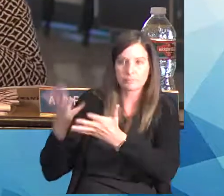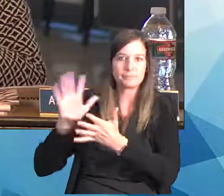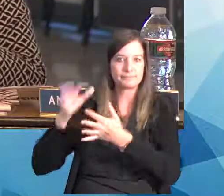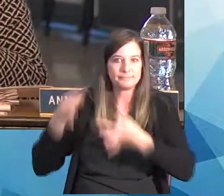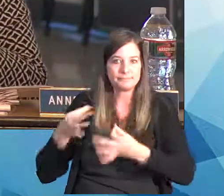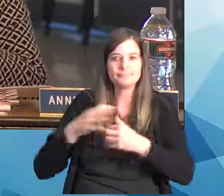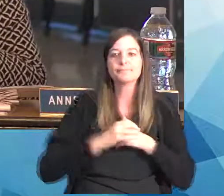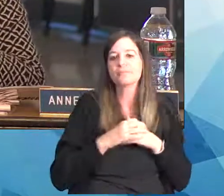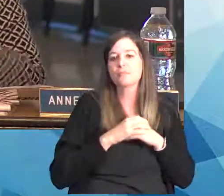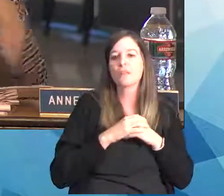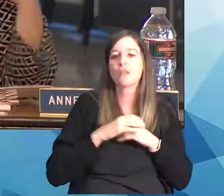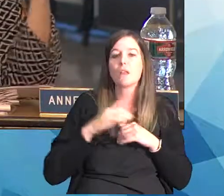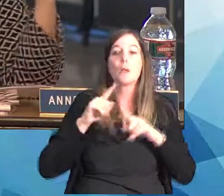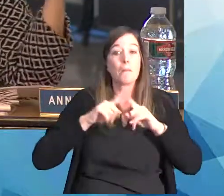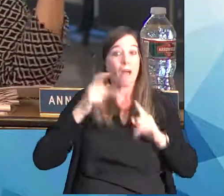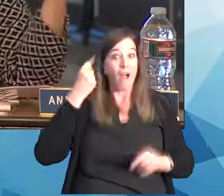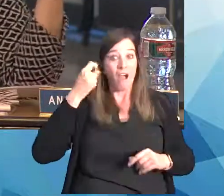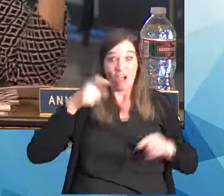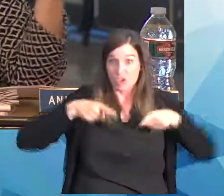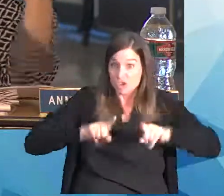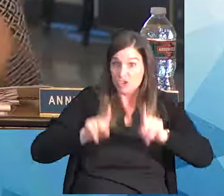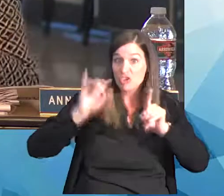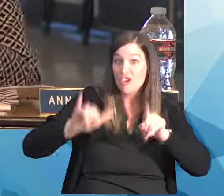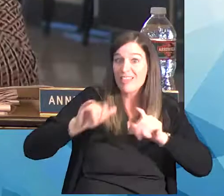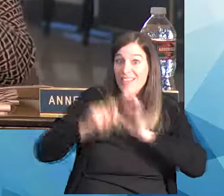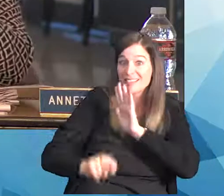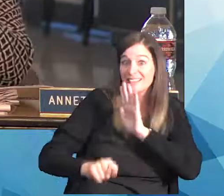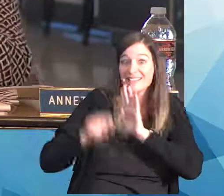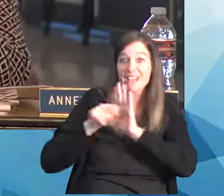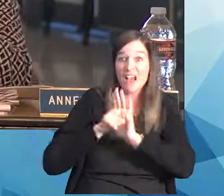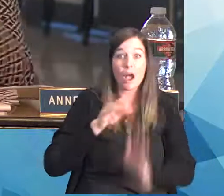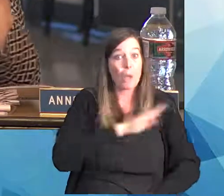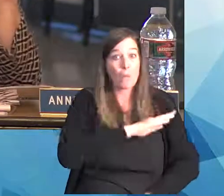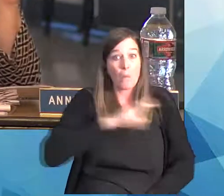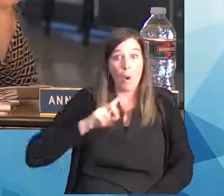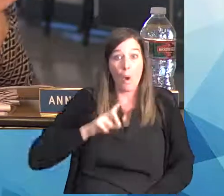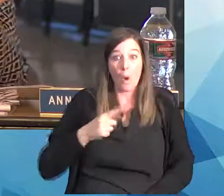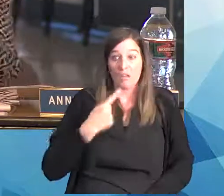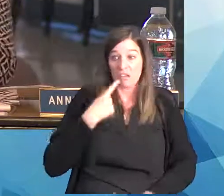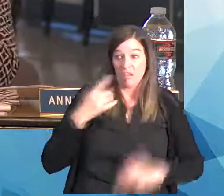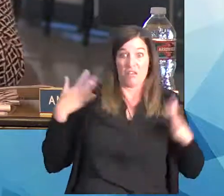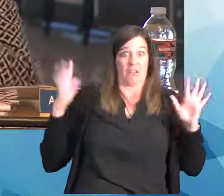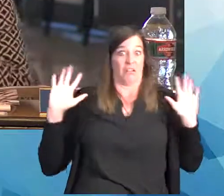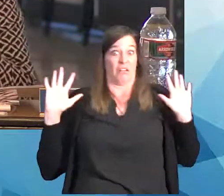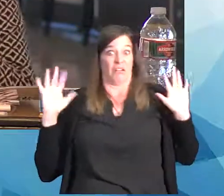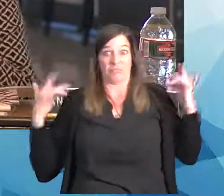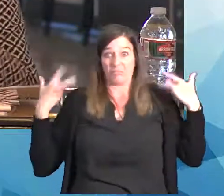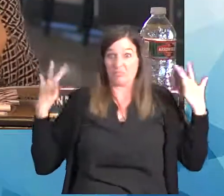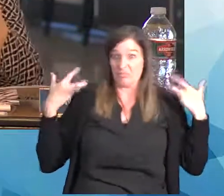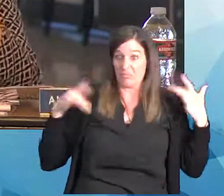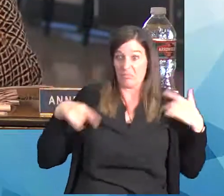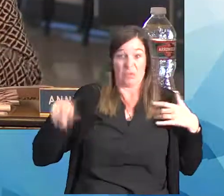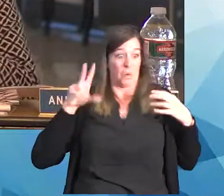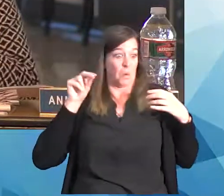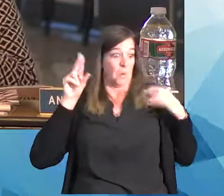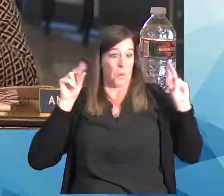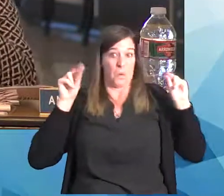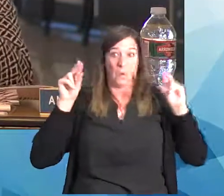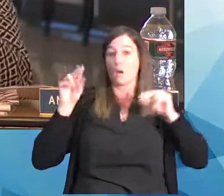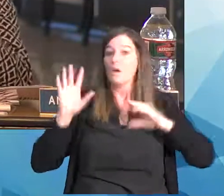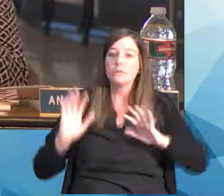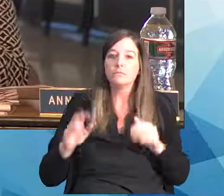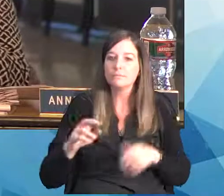step back and say, oh, this is too crazy with COVID and everything else going on. No,